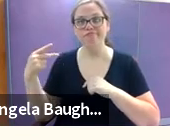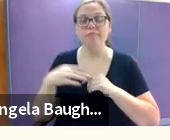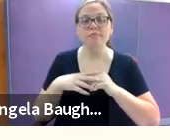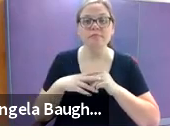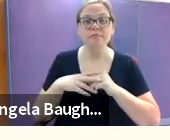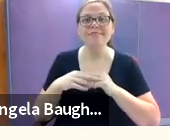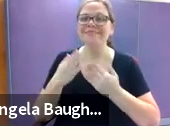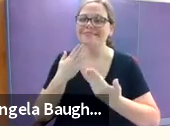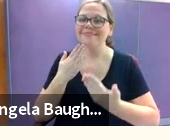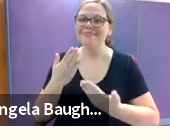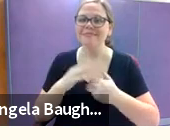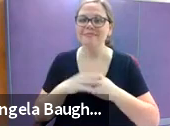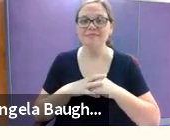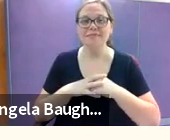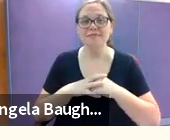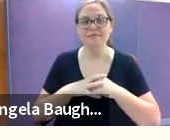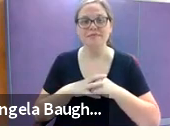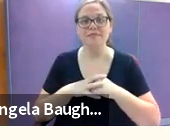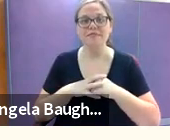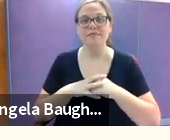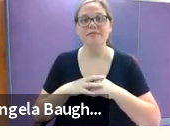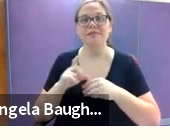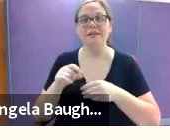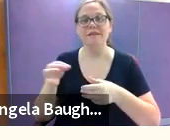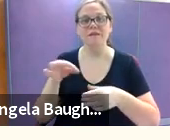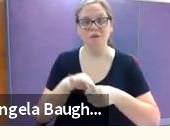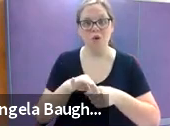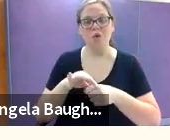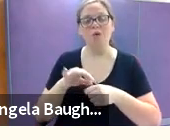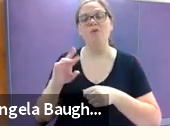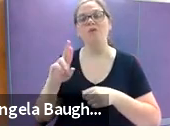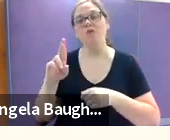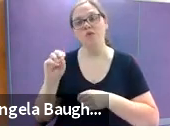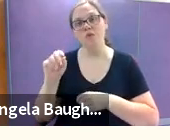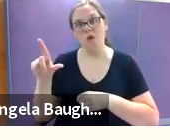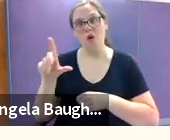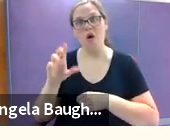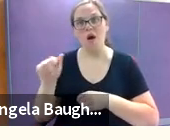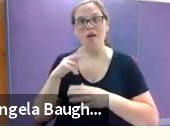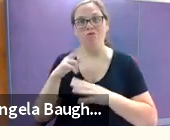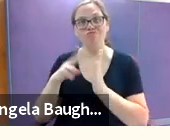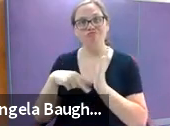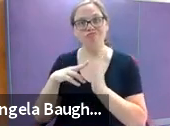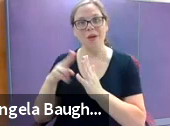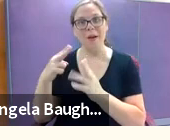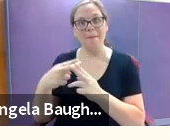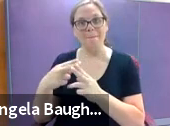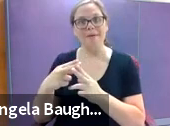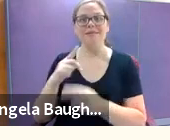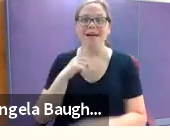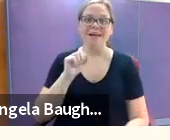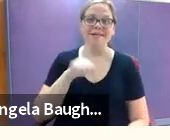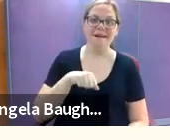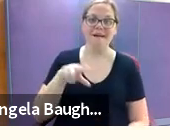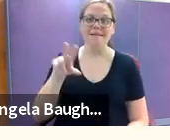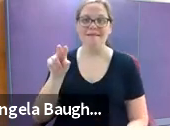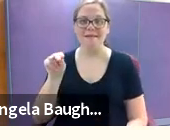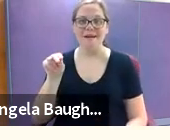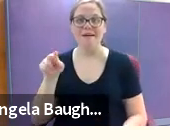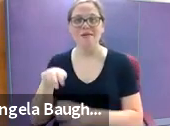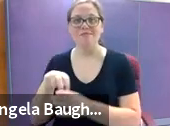thank you. Now, we need to vote via roll call. So I will read your name. Please say yay or nay or abstain.